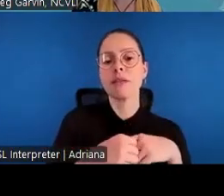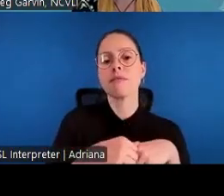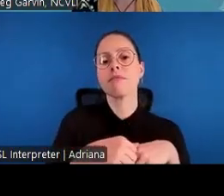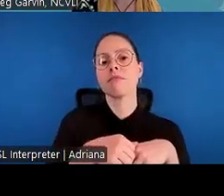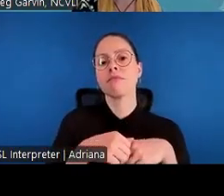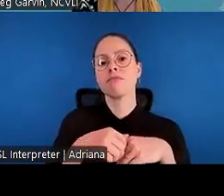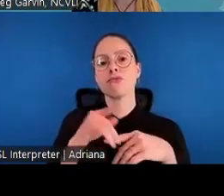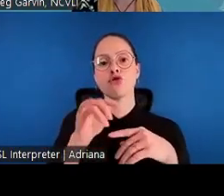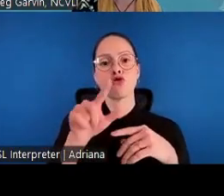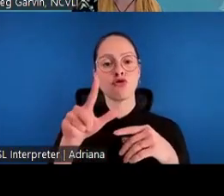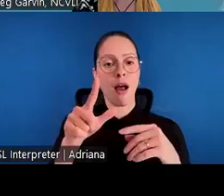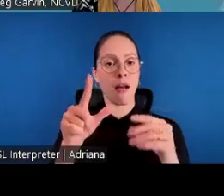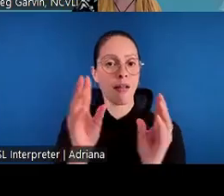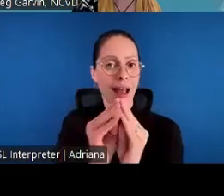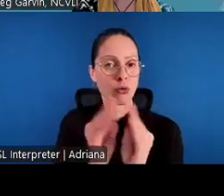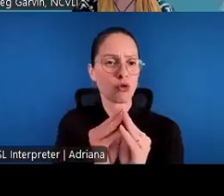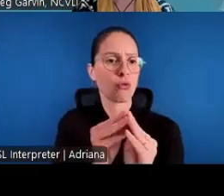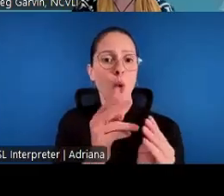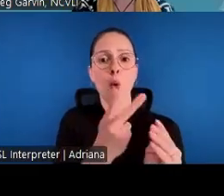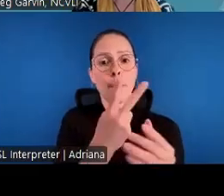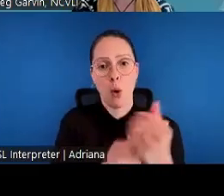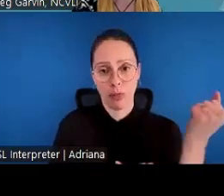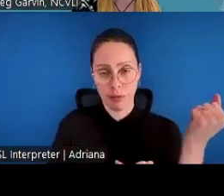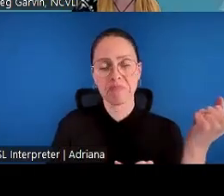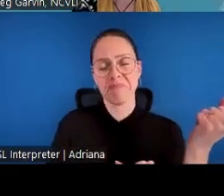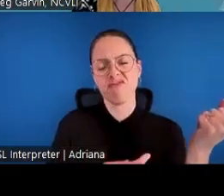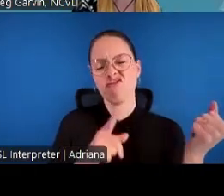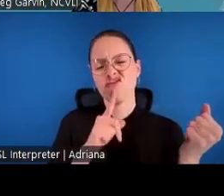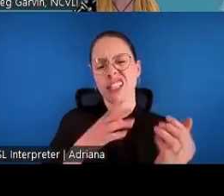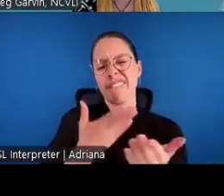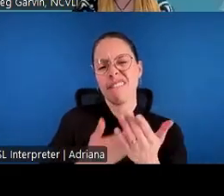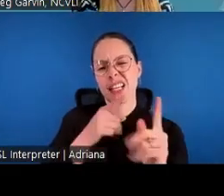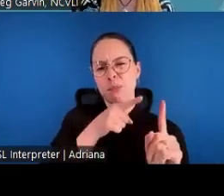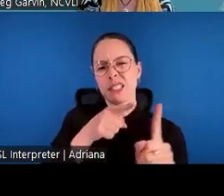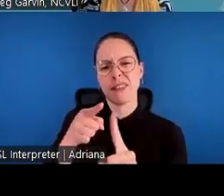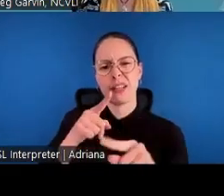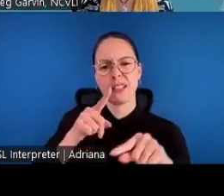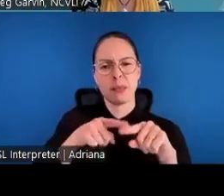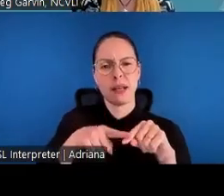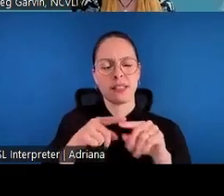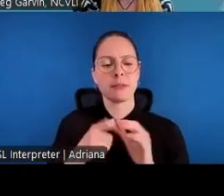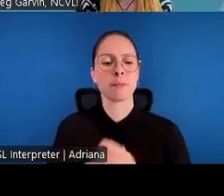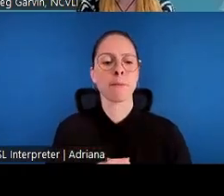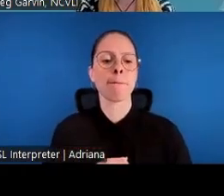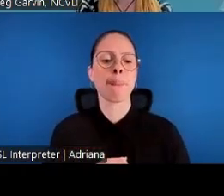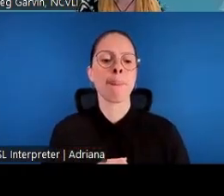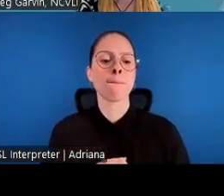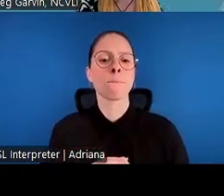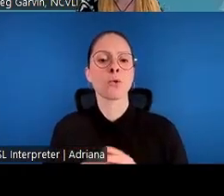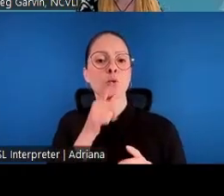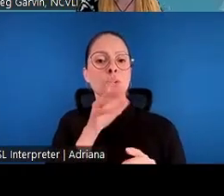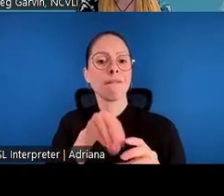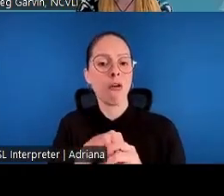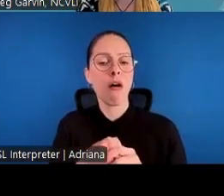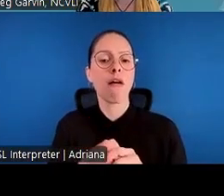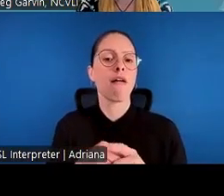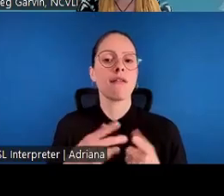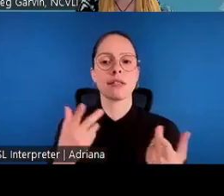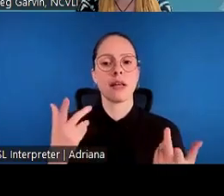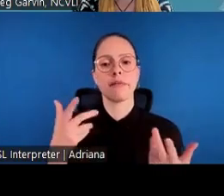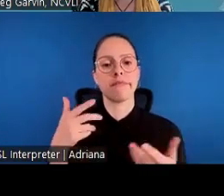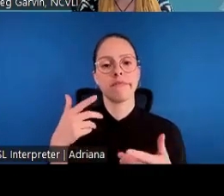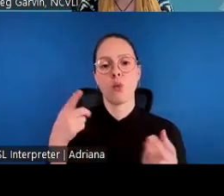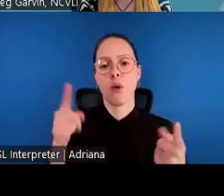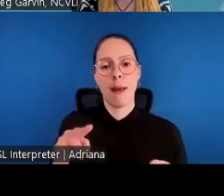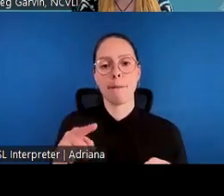depends. It's fact specific and varies depending upon the people who are in those positions in terms of what takes place. But you're